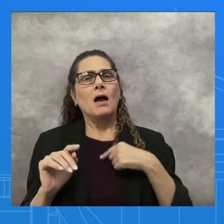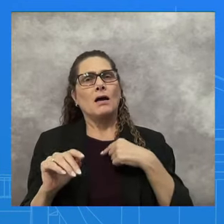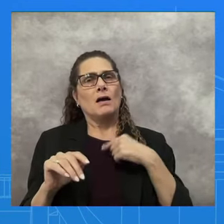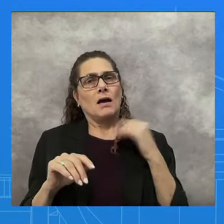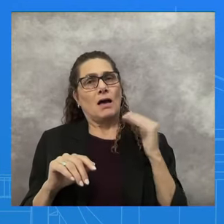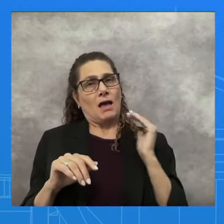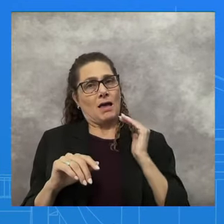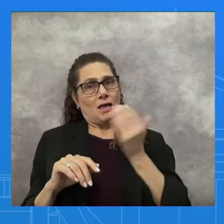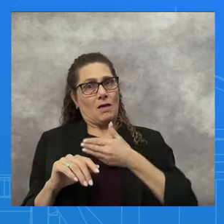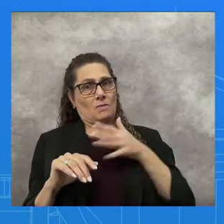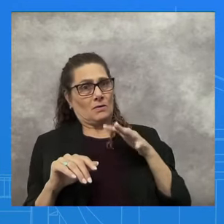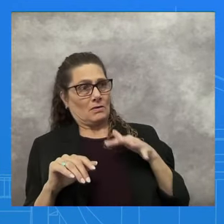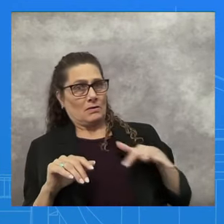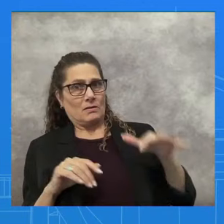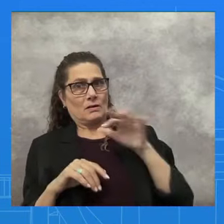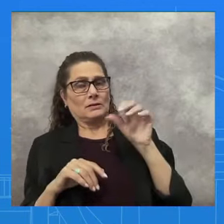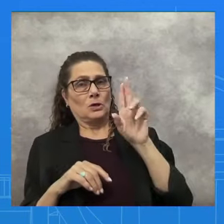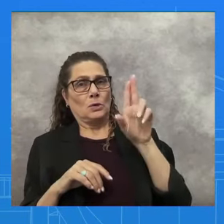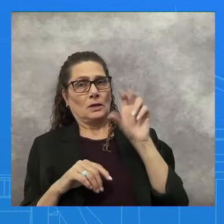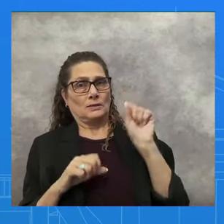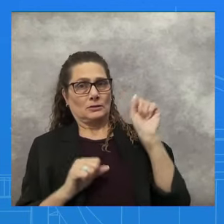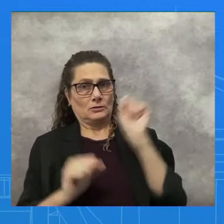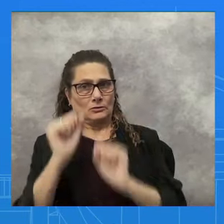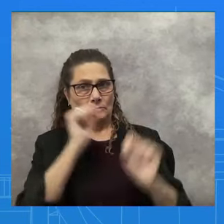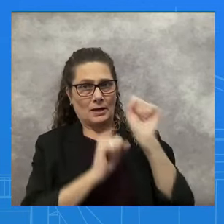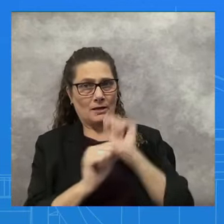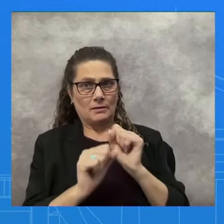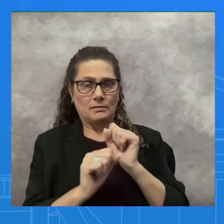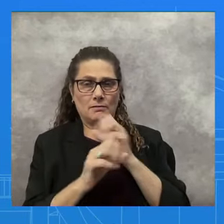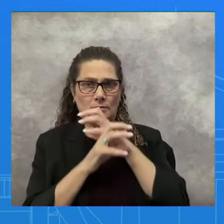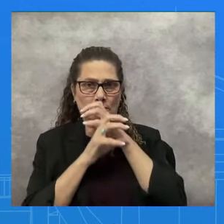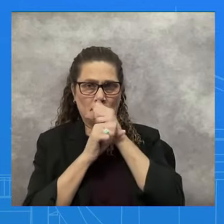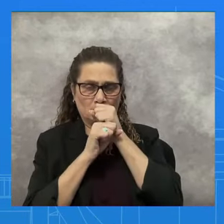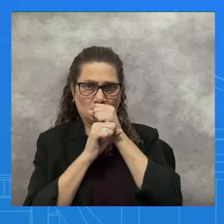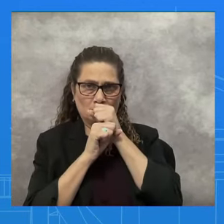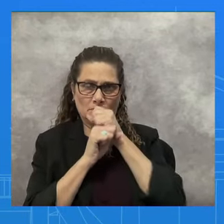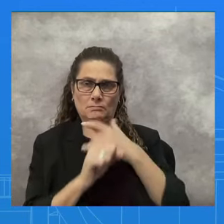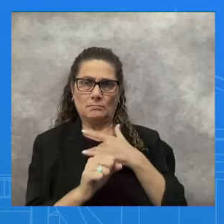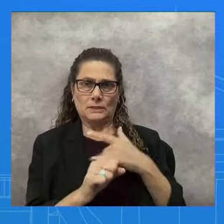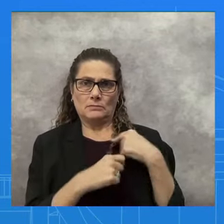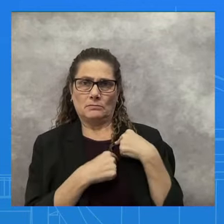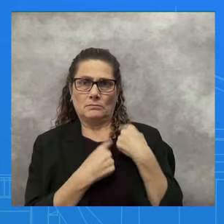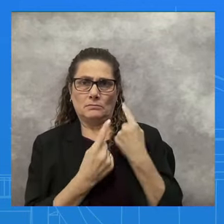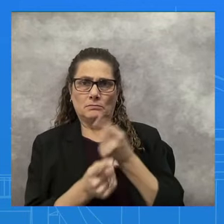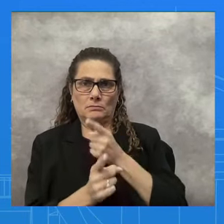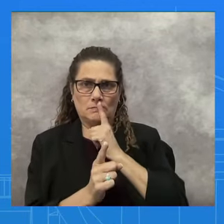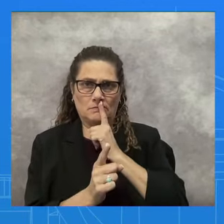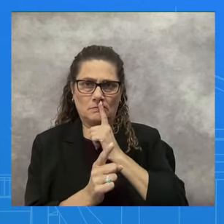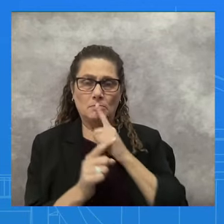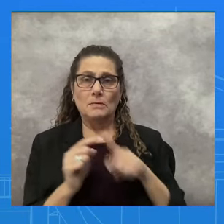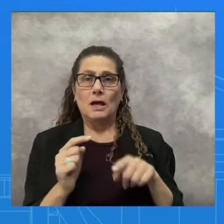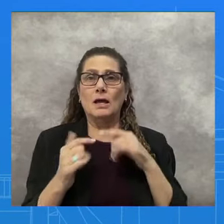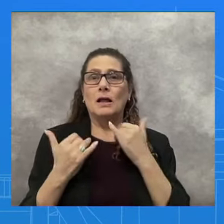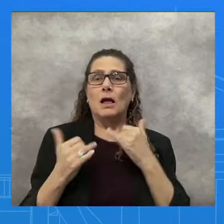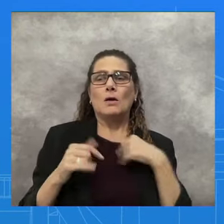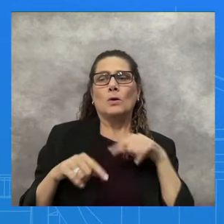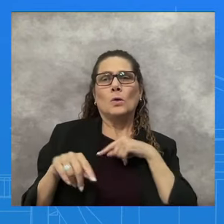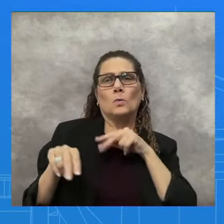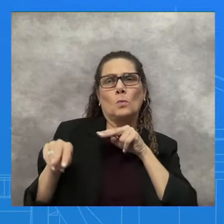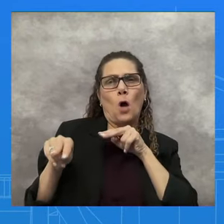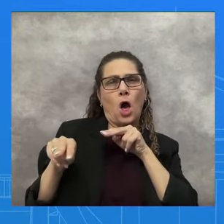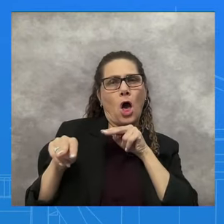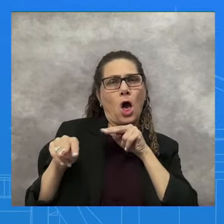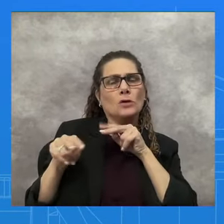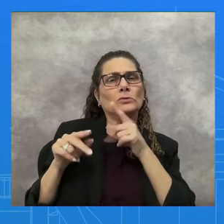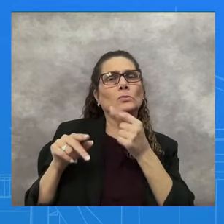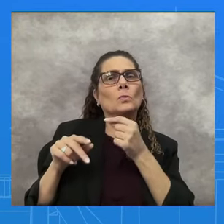that publicly. But we're taking this potential threat very, very seriously, and we are examining what the best next steps are and what our options might be.